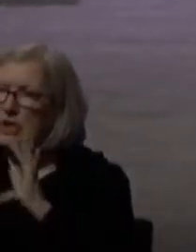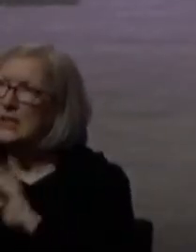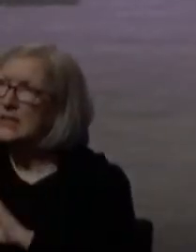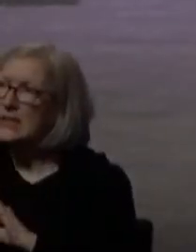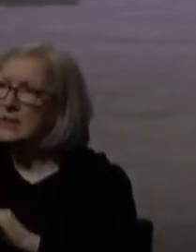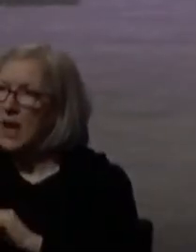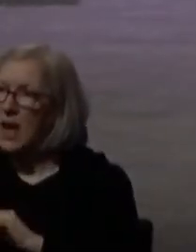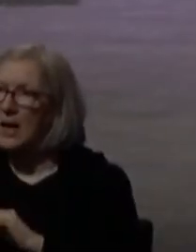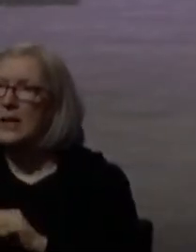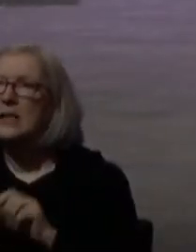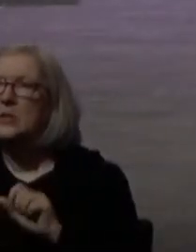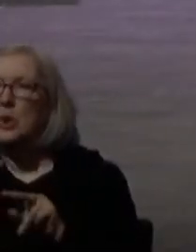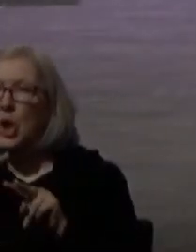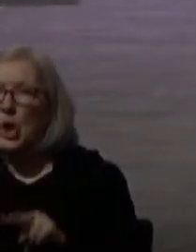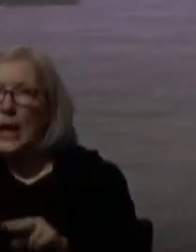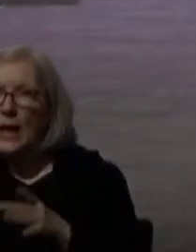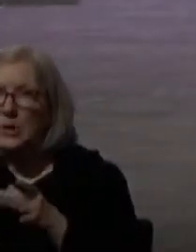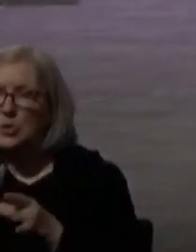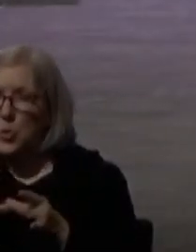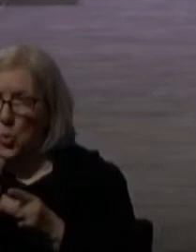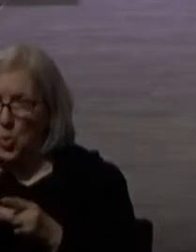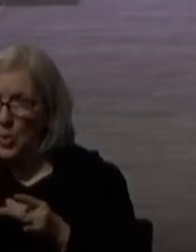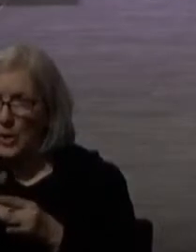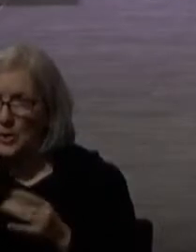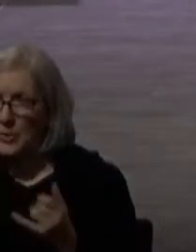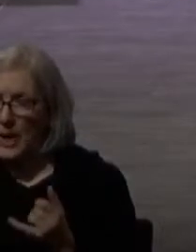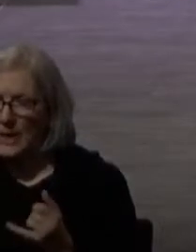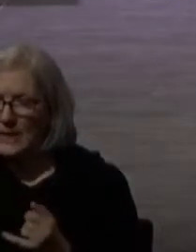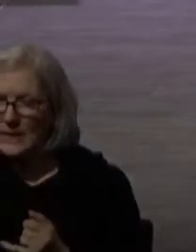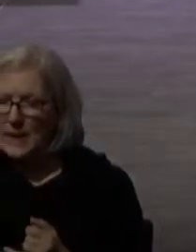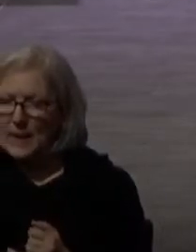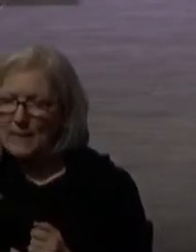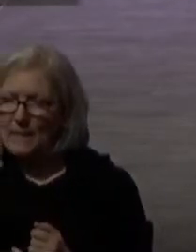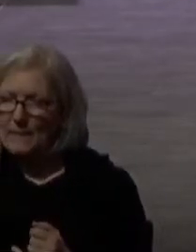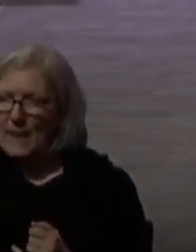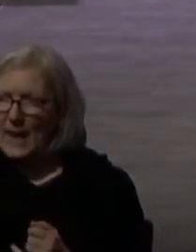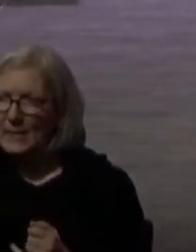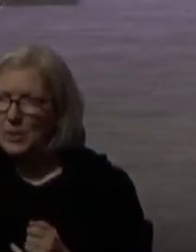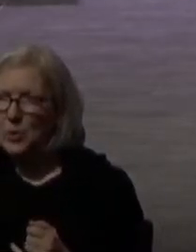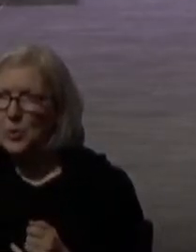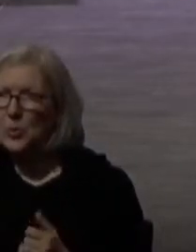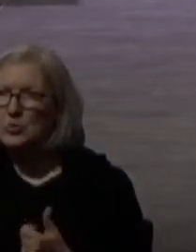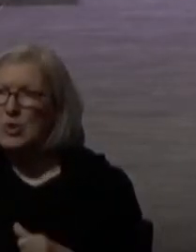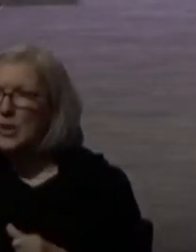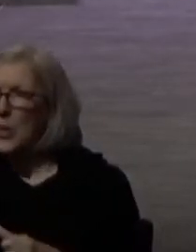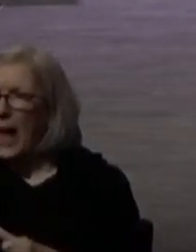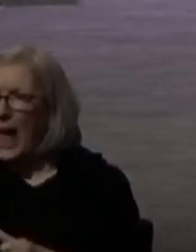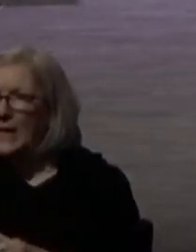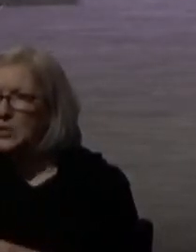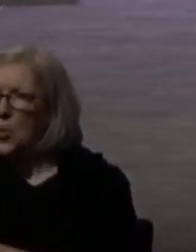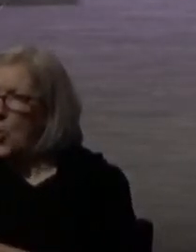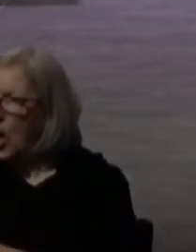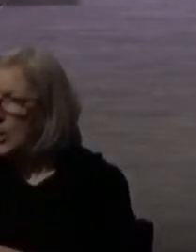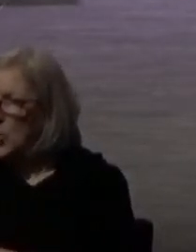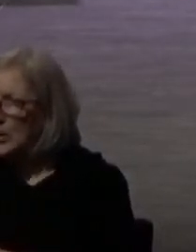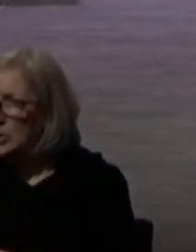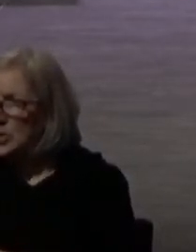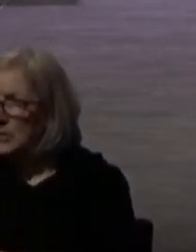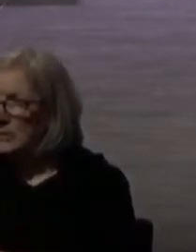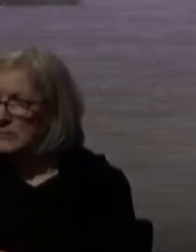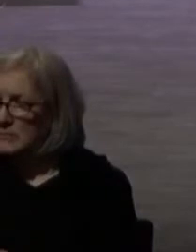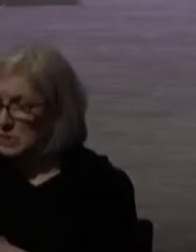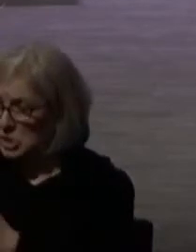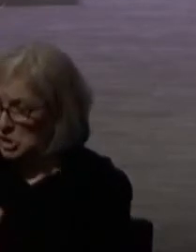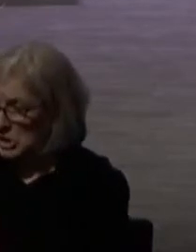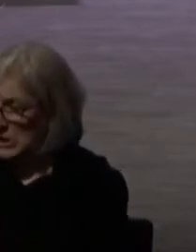fun story. Because Matthew, throughout his whole gospel, is really trying to ask you one question. Could this be the Son of